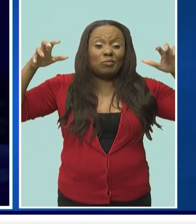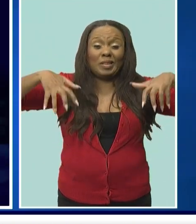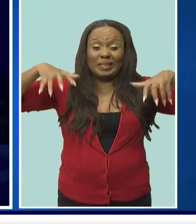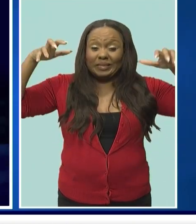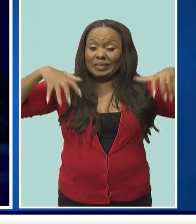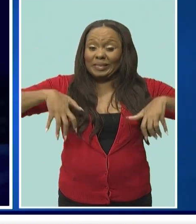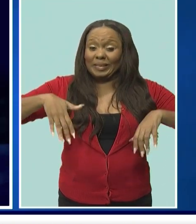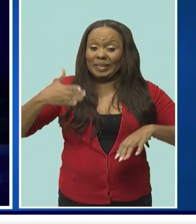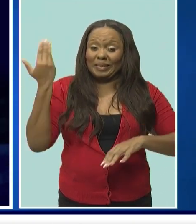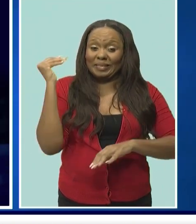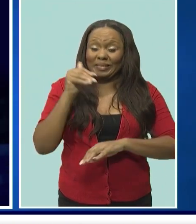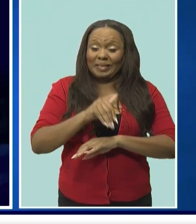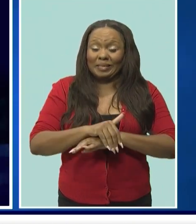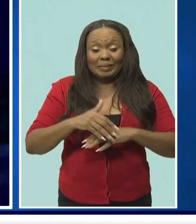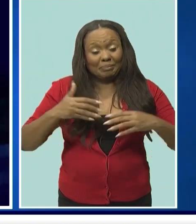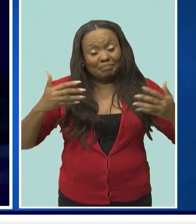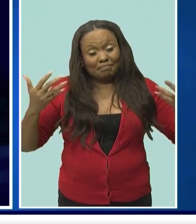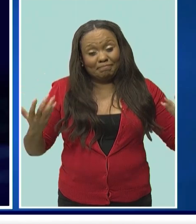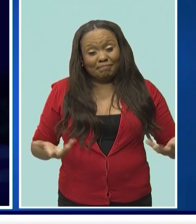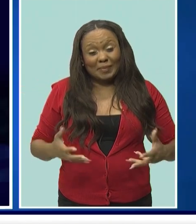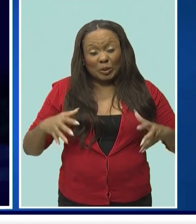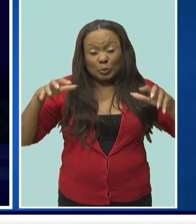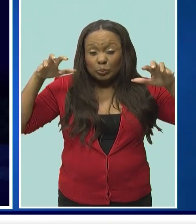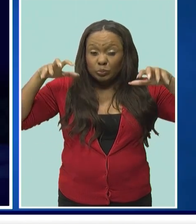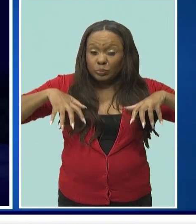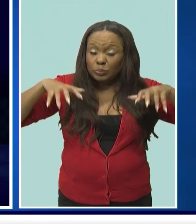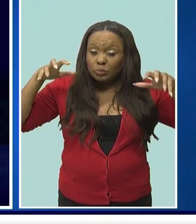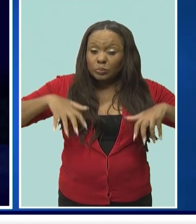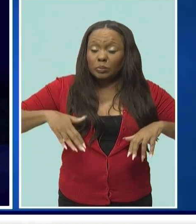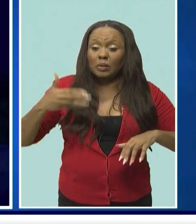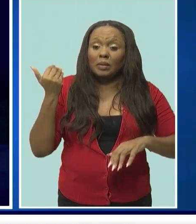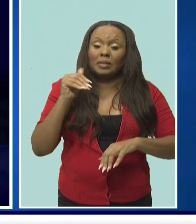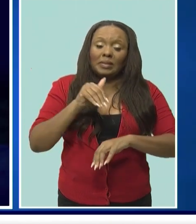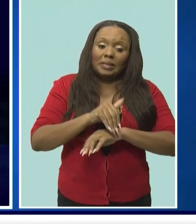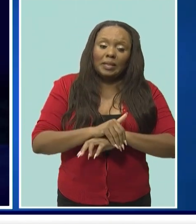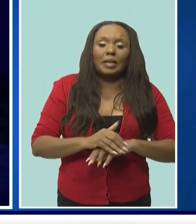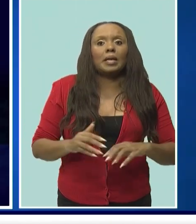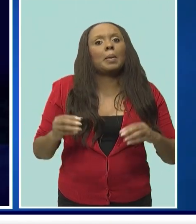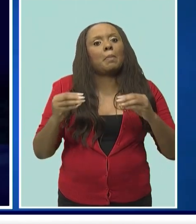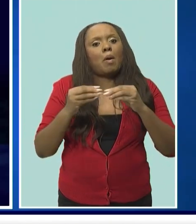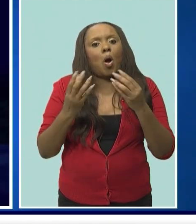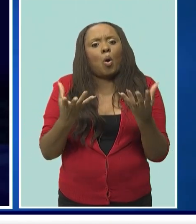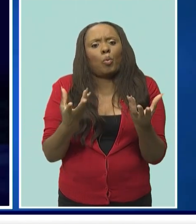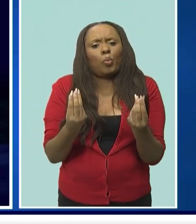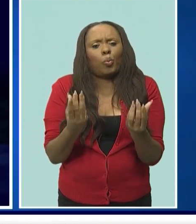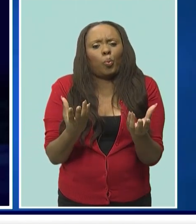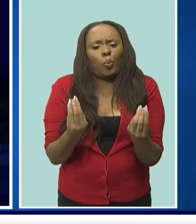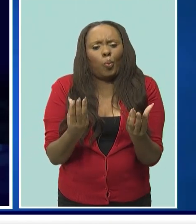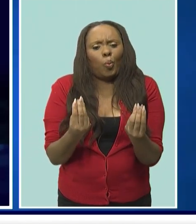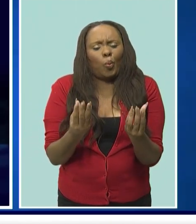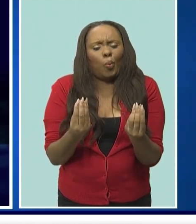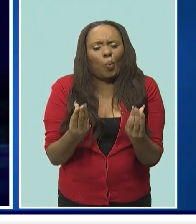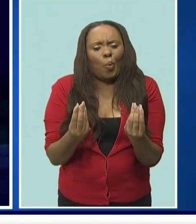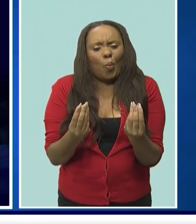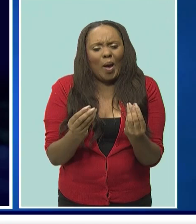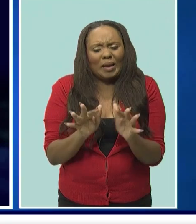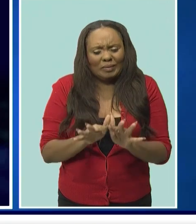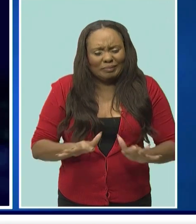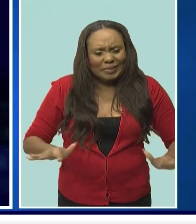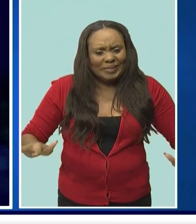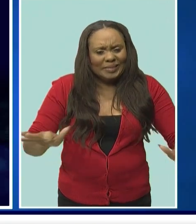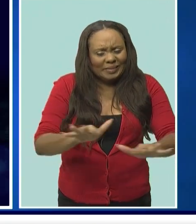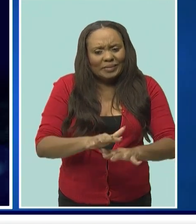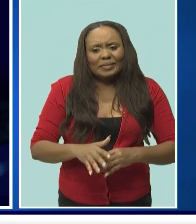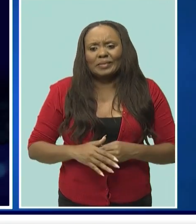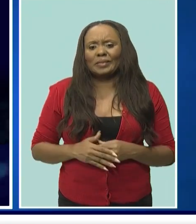Simply put, the rain fell last night, adding to an already wet ground, making